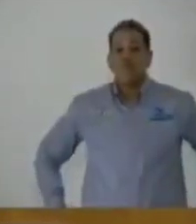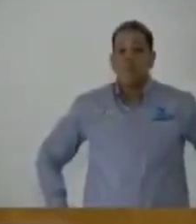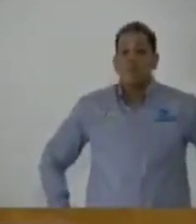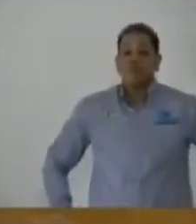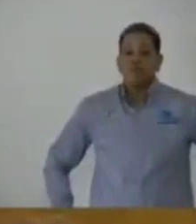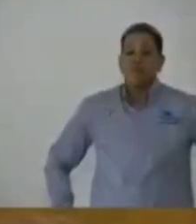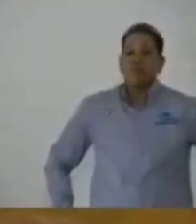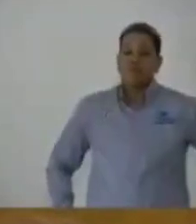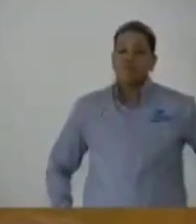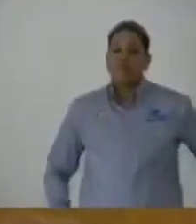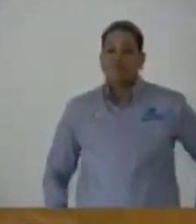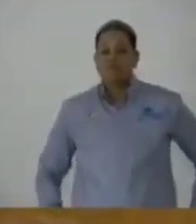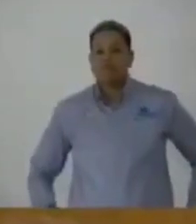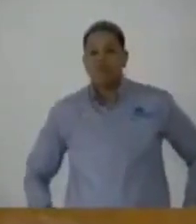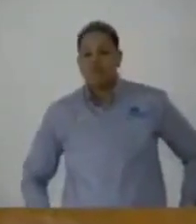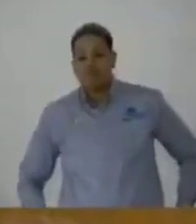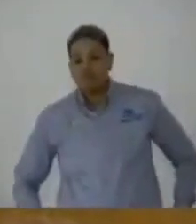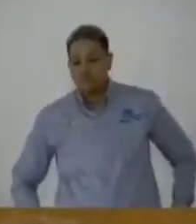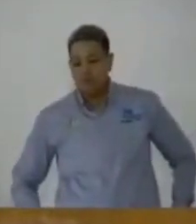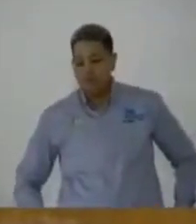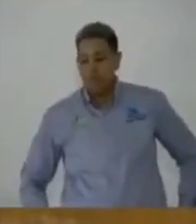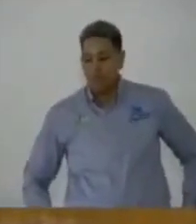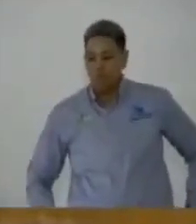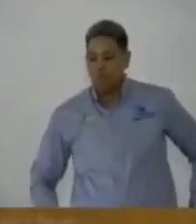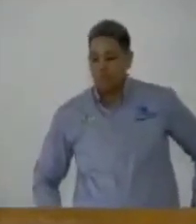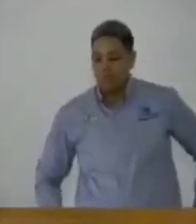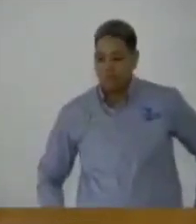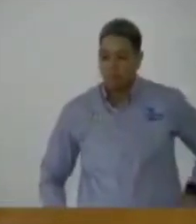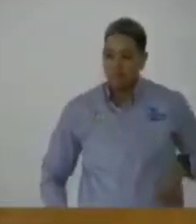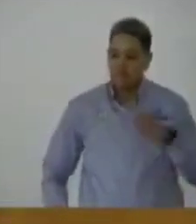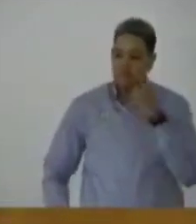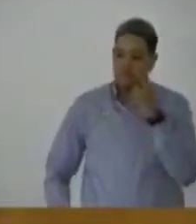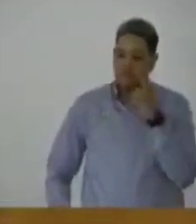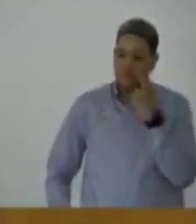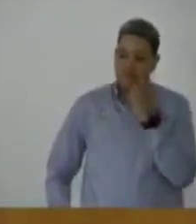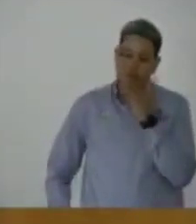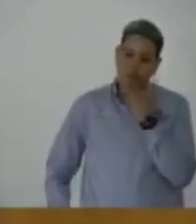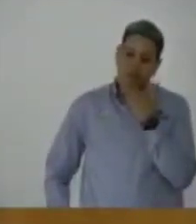to where. Big, all right.